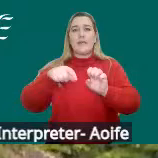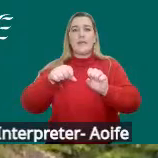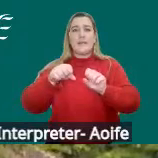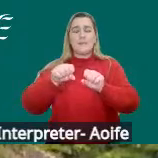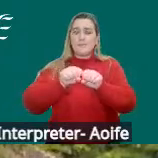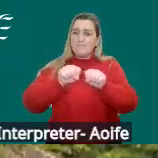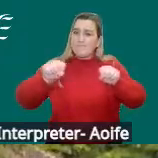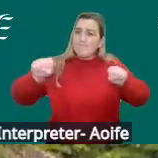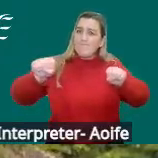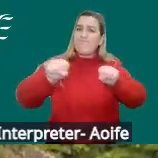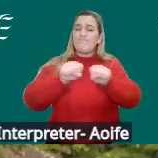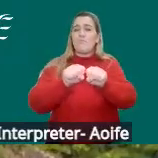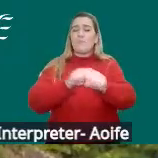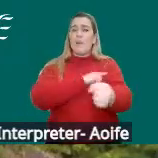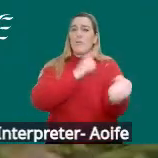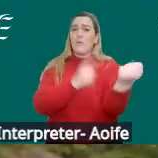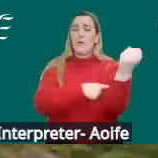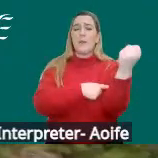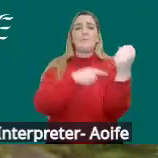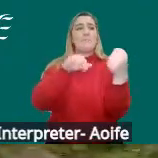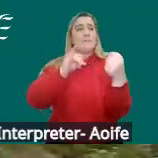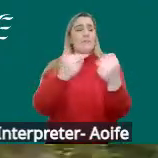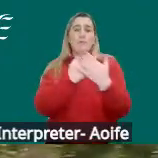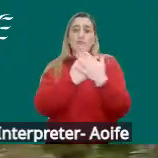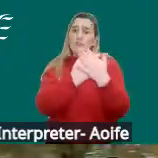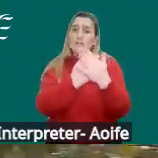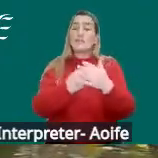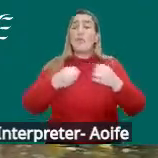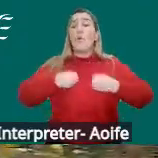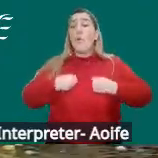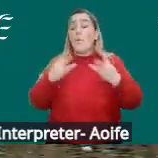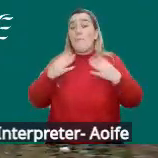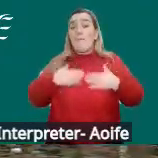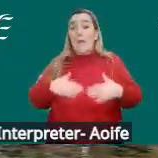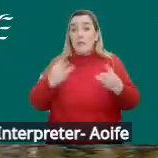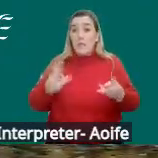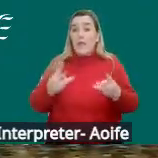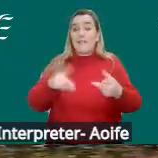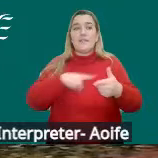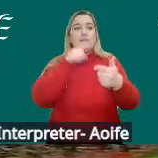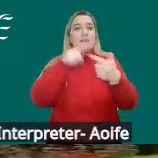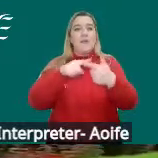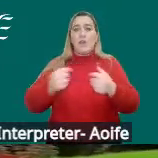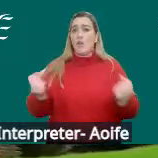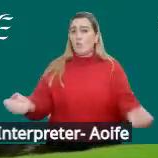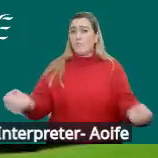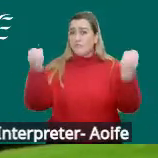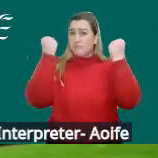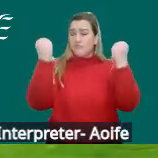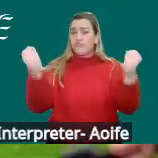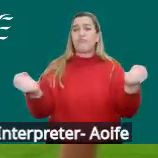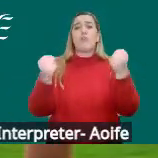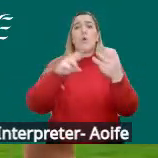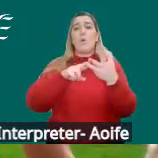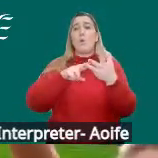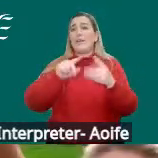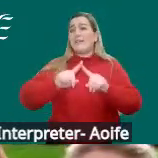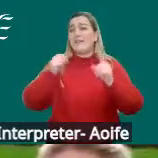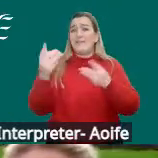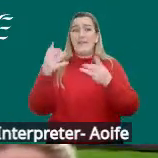resistance. This resistance might be your own body weight, a dumbbell or gravity. These type of exercises help us to maintain muscle